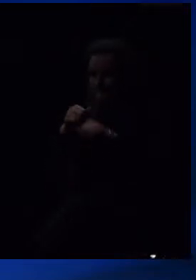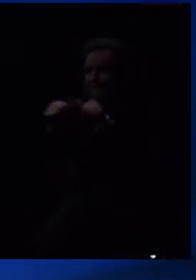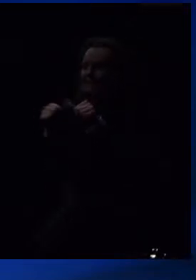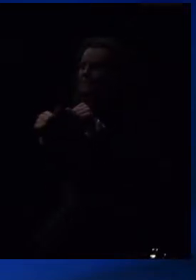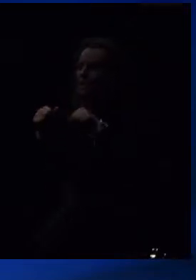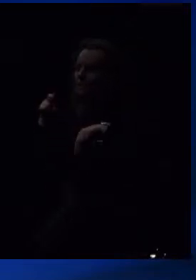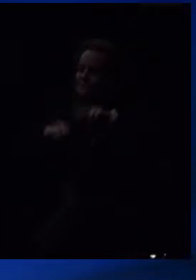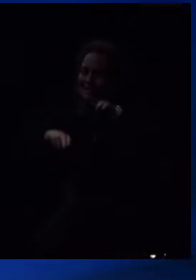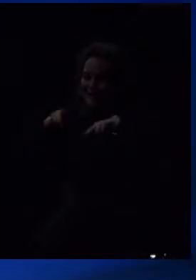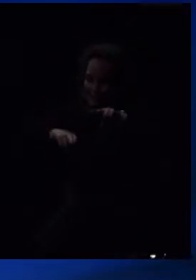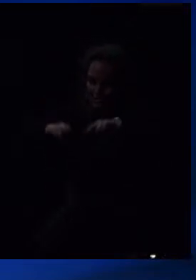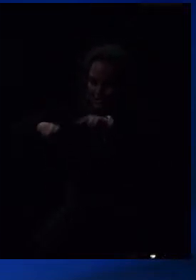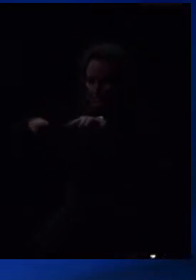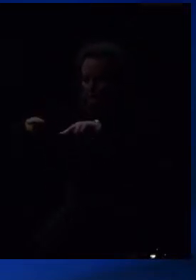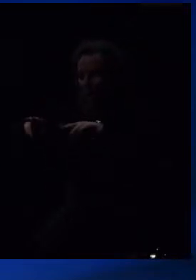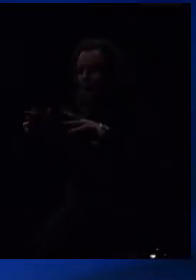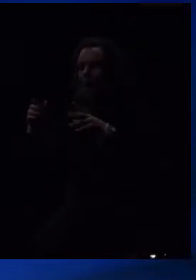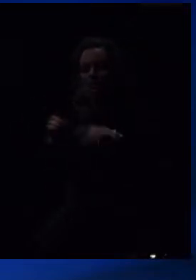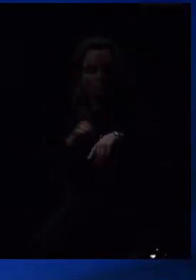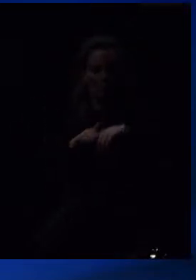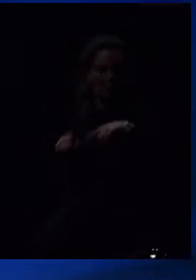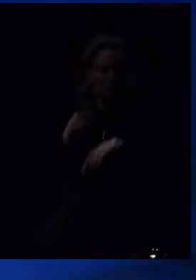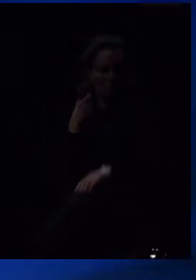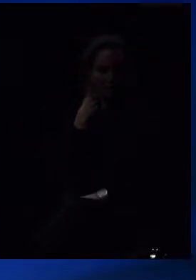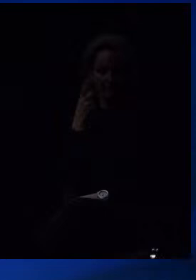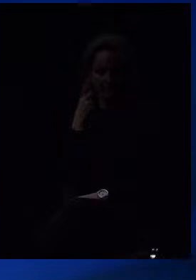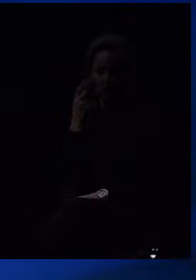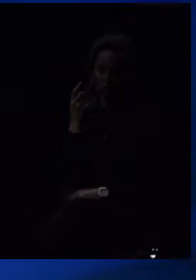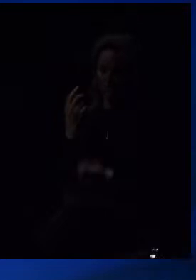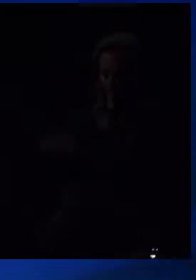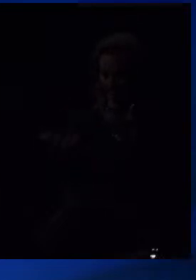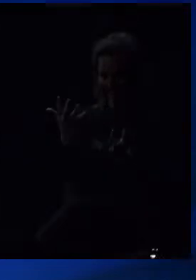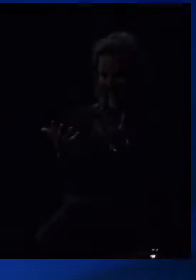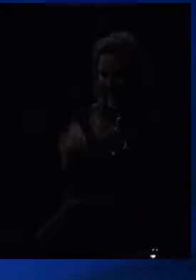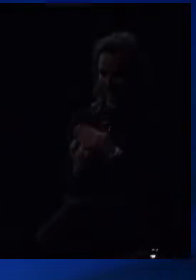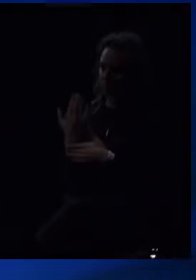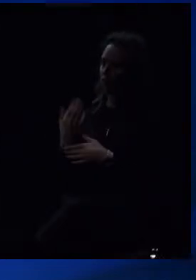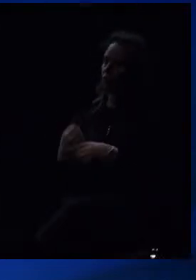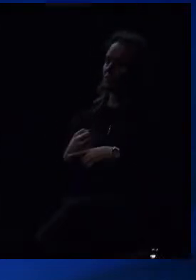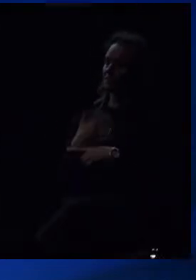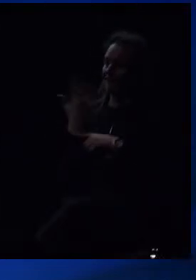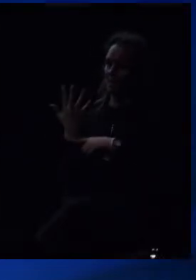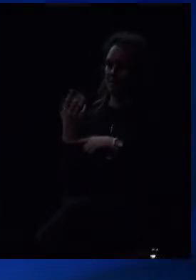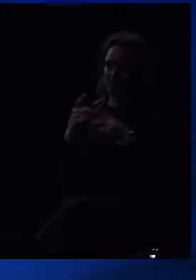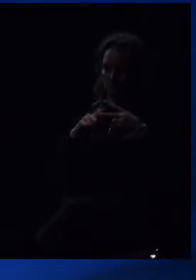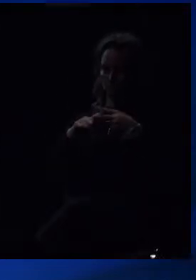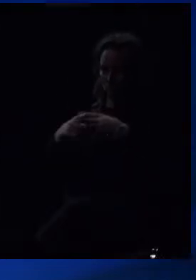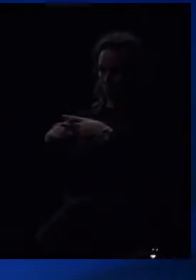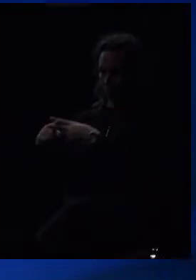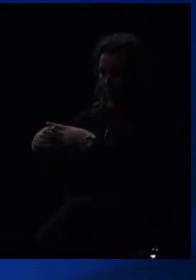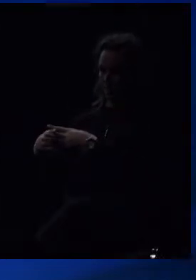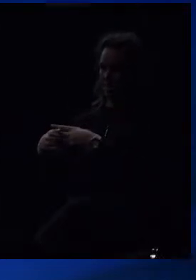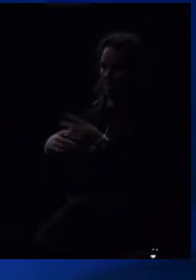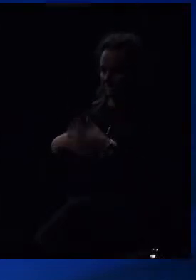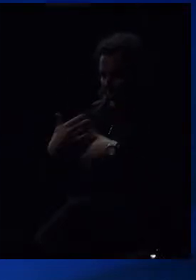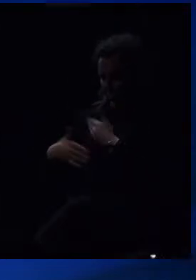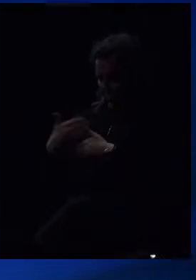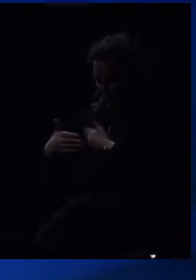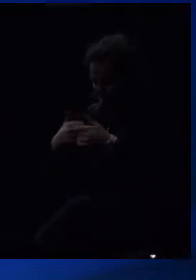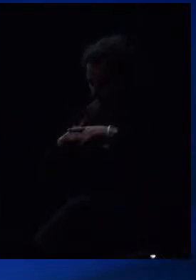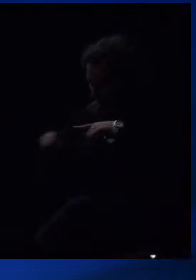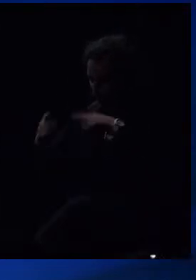with Chromagen. So I tried to play with this new look development tool, and I tried finally to